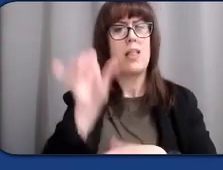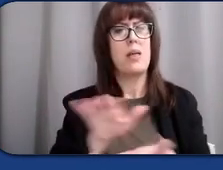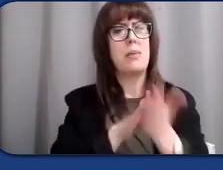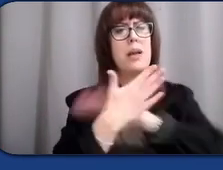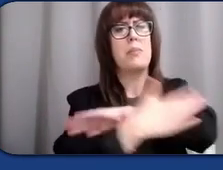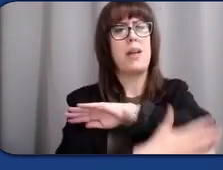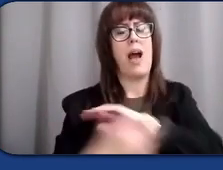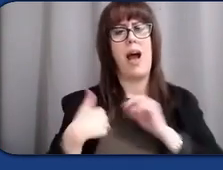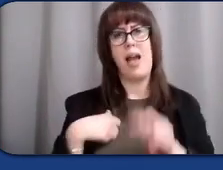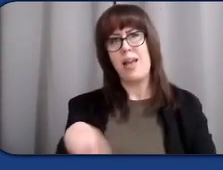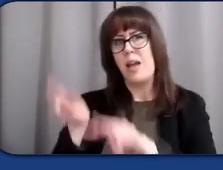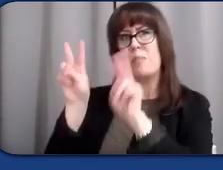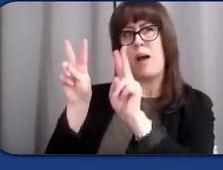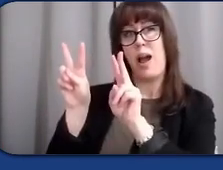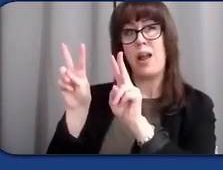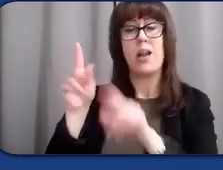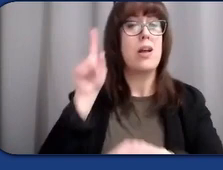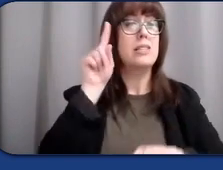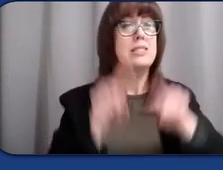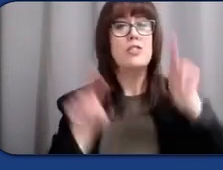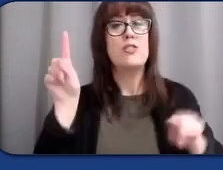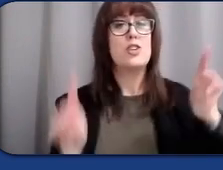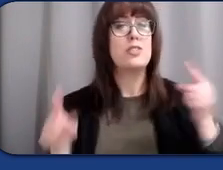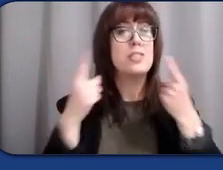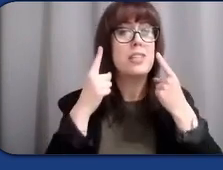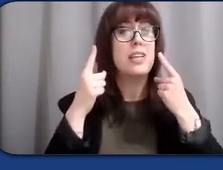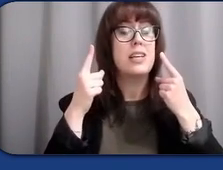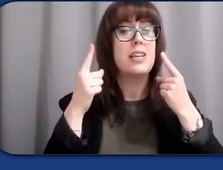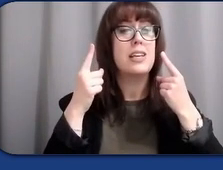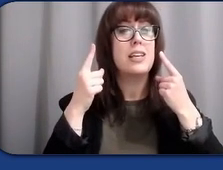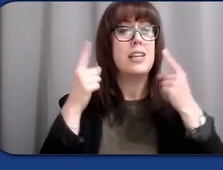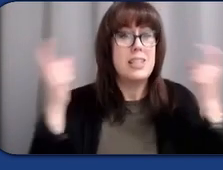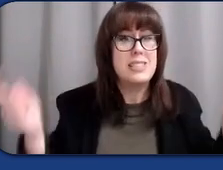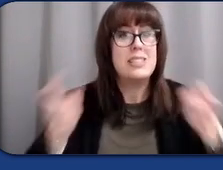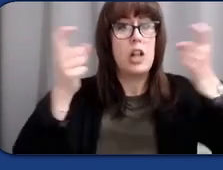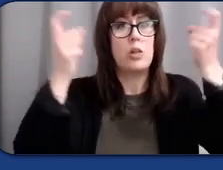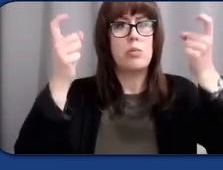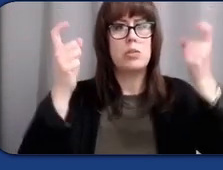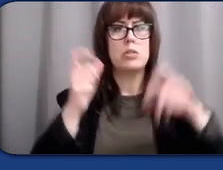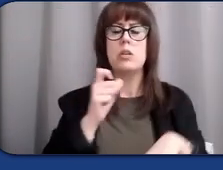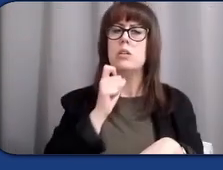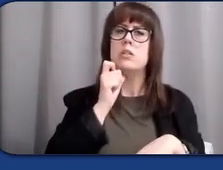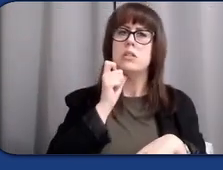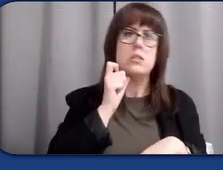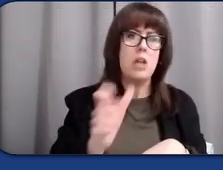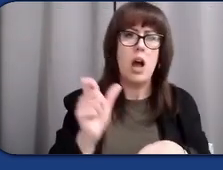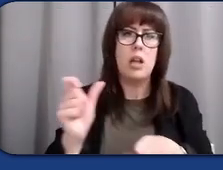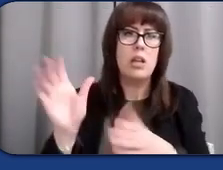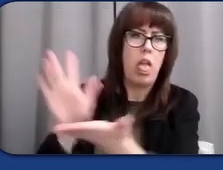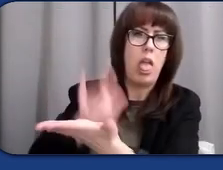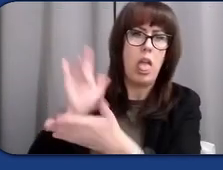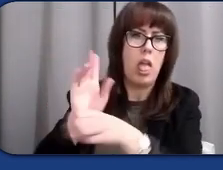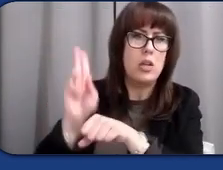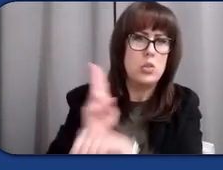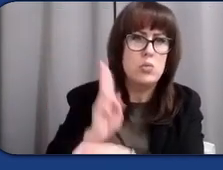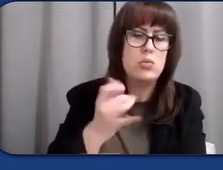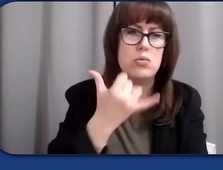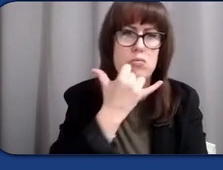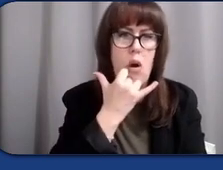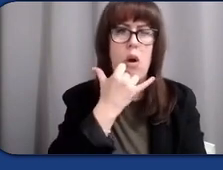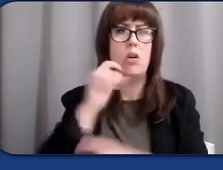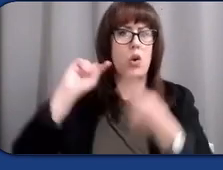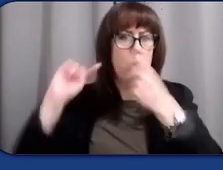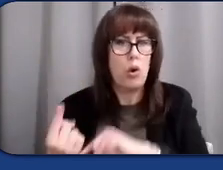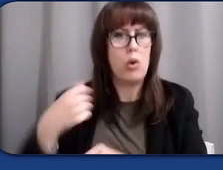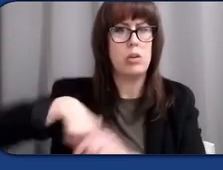the kind of country that diversity is celebrated and not used to torture and hunt each other? How can I make South Sudan the place